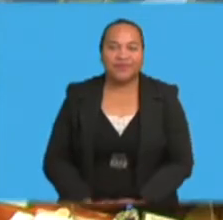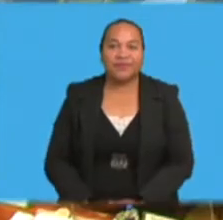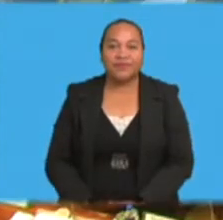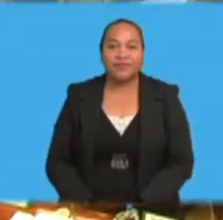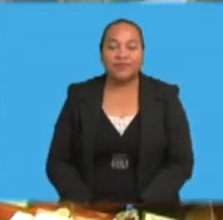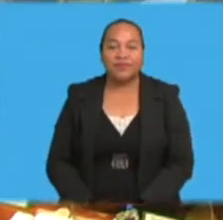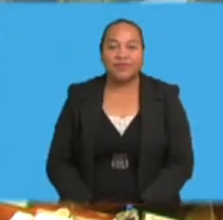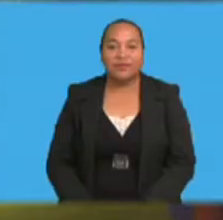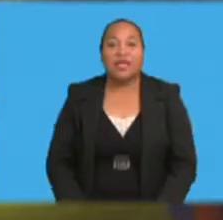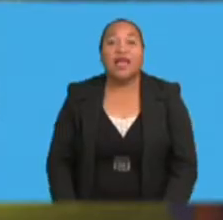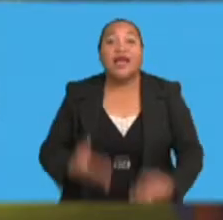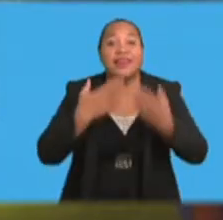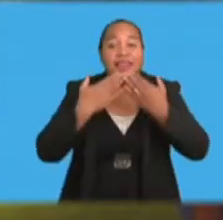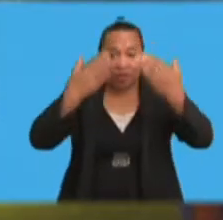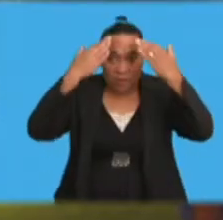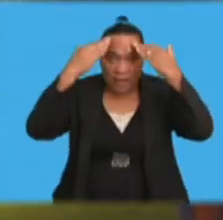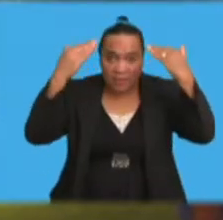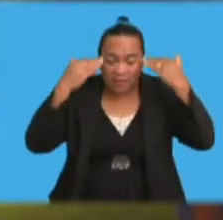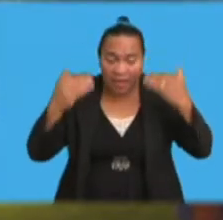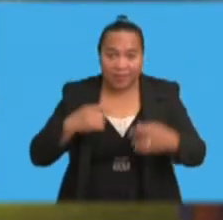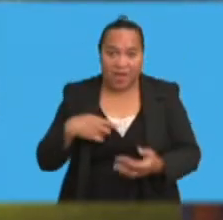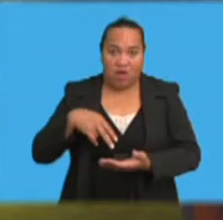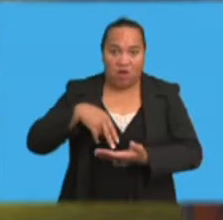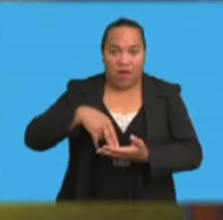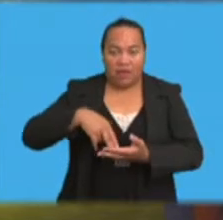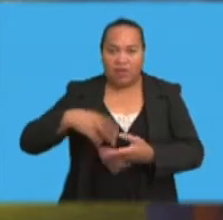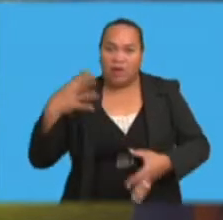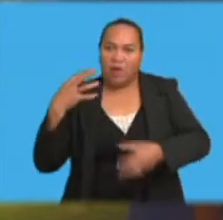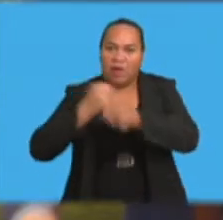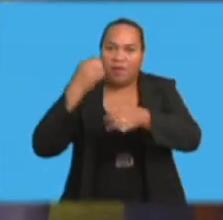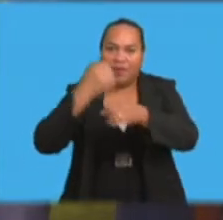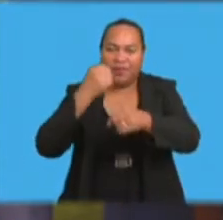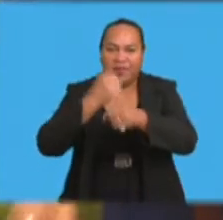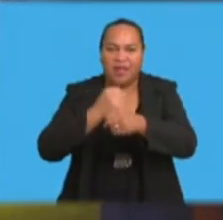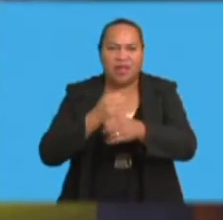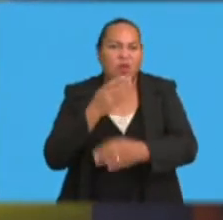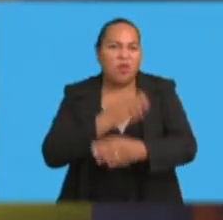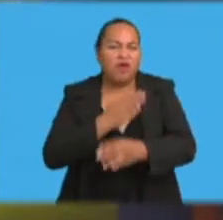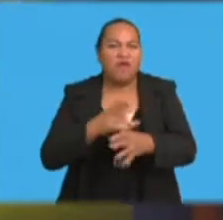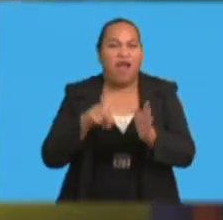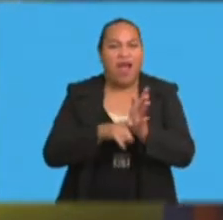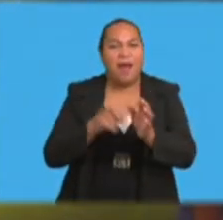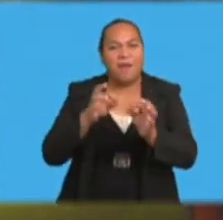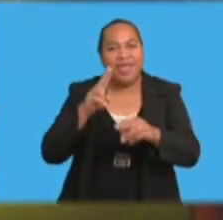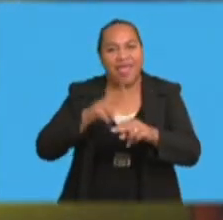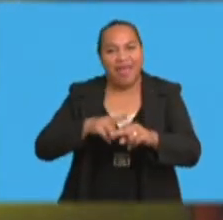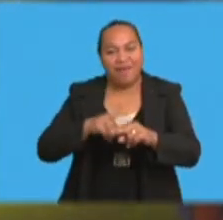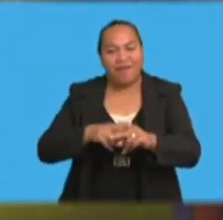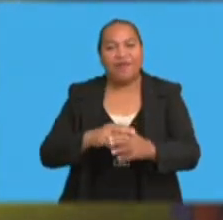Thank you, Madam Speaker. Madam Speaker, I rise to provide an update on the operation of the Reserve Bank of Fiji, or RBF as commonly known, Madam